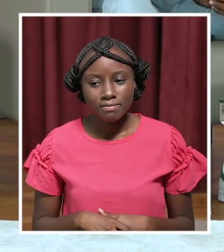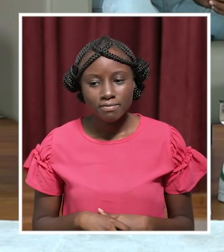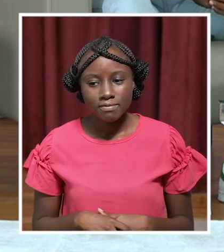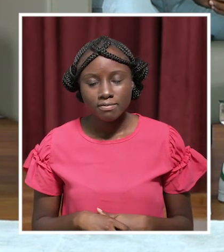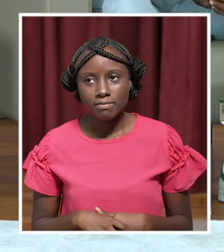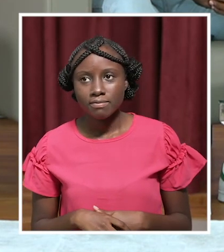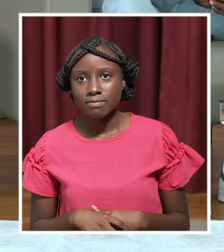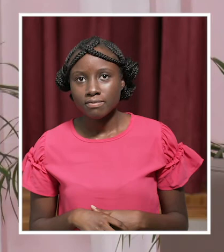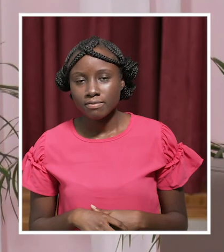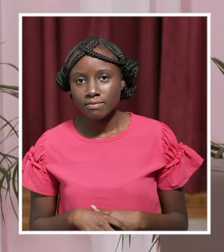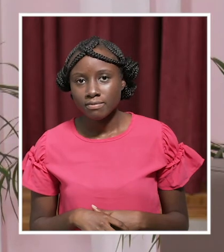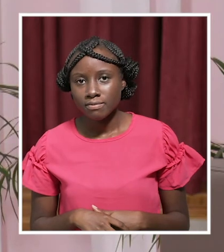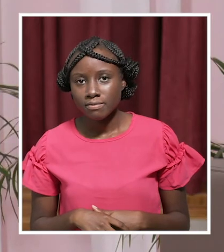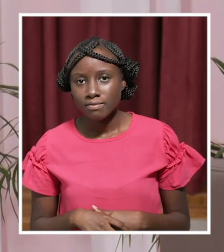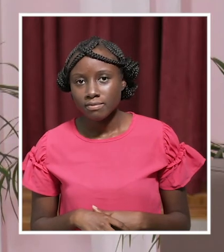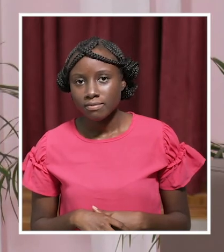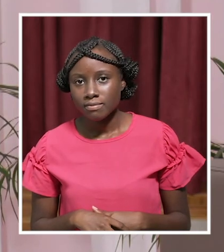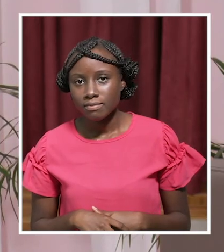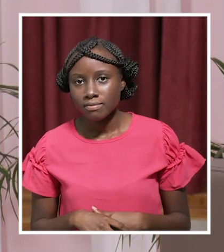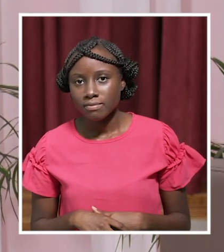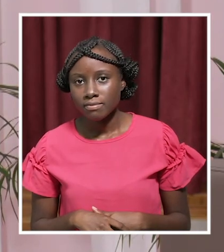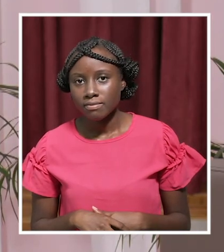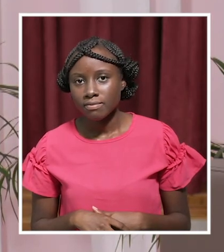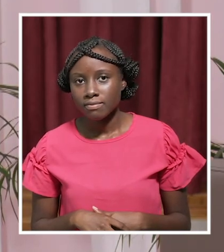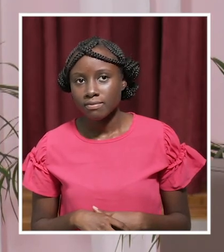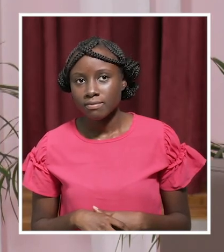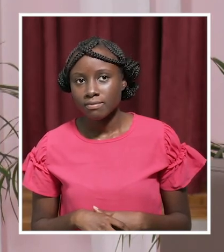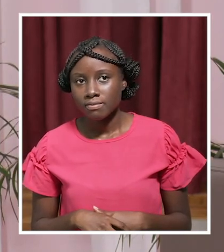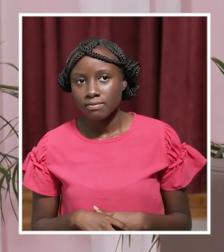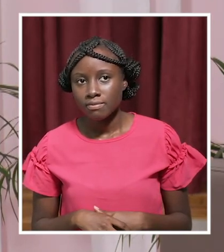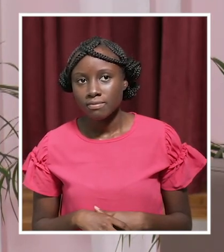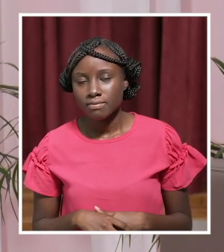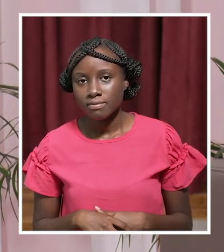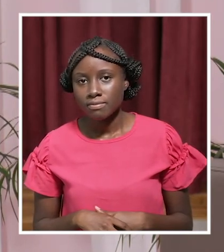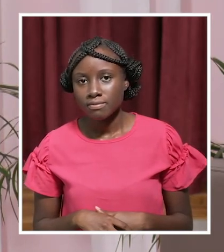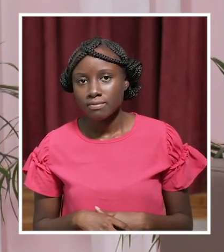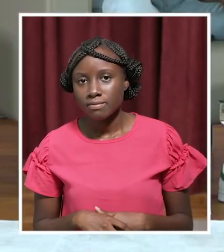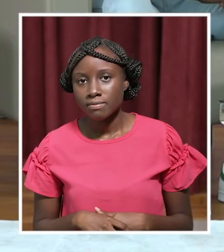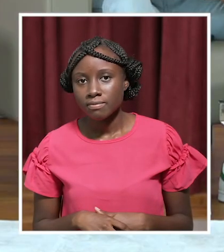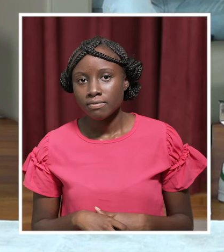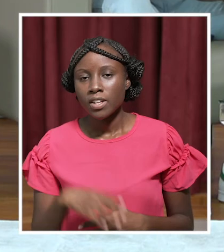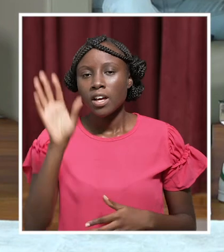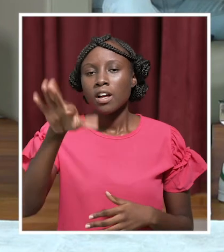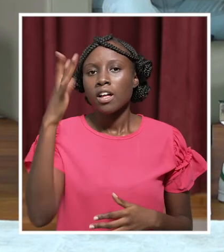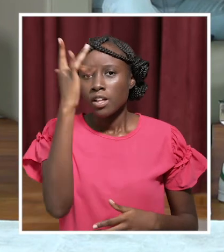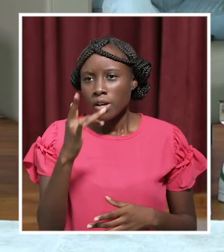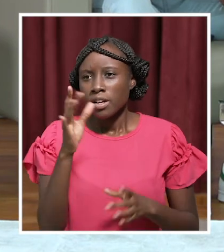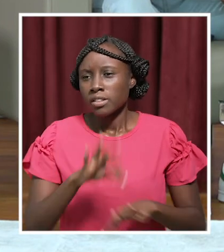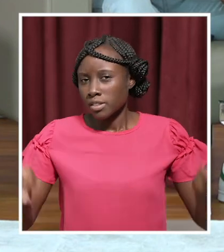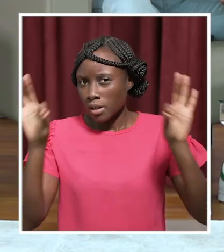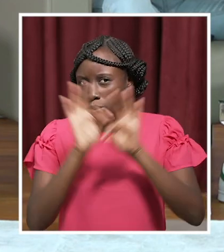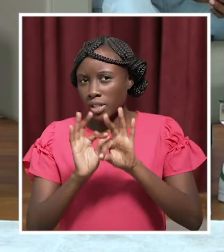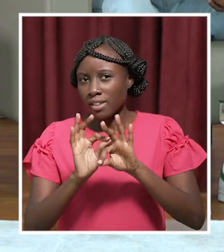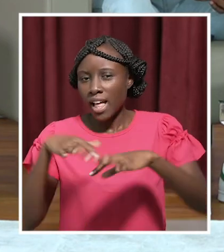their child or even so reaching that stage given situation. And that's the next thing. And that's why diagnosing someone